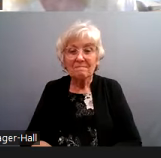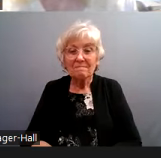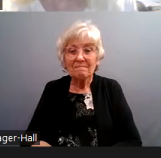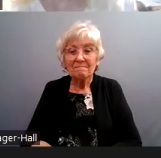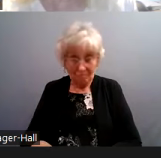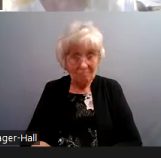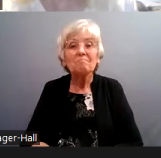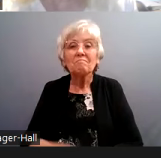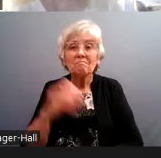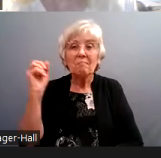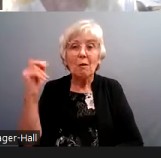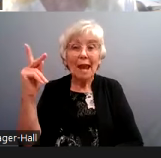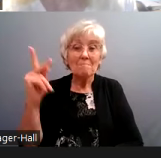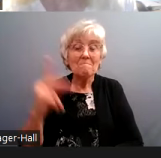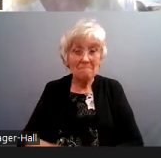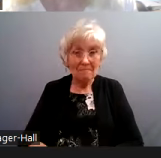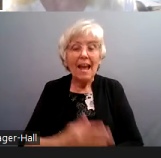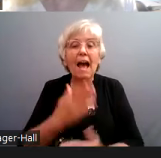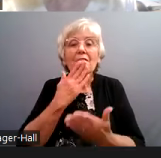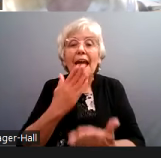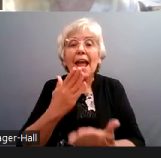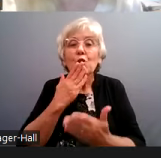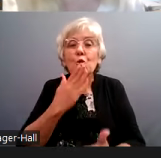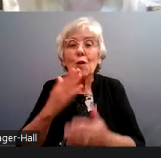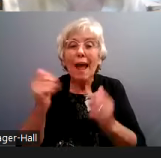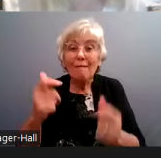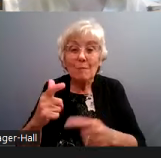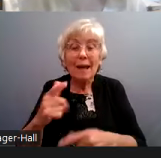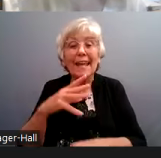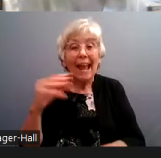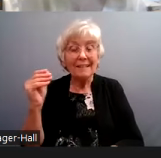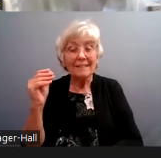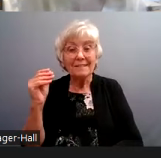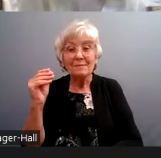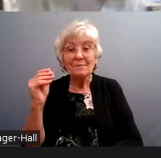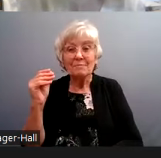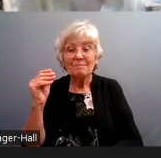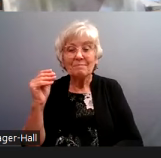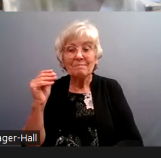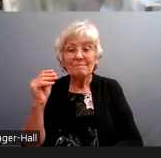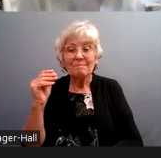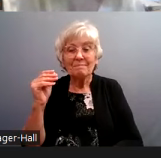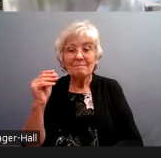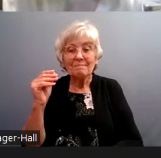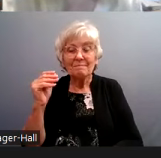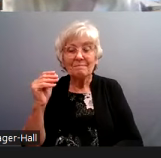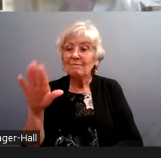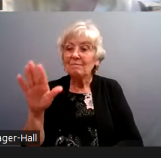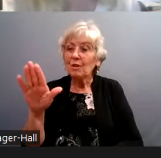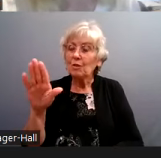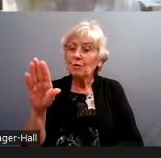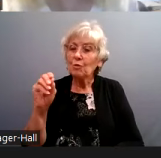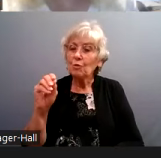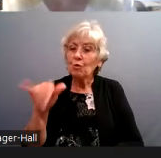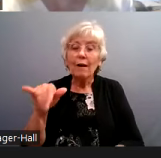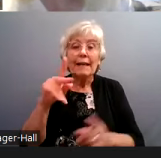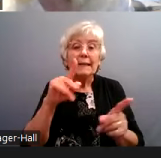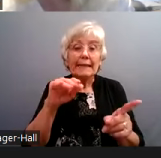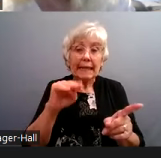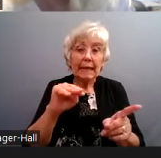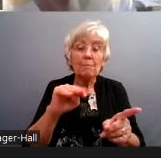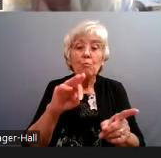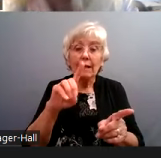All right, then thank you everybody, and Corey, Joy? Kim, Brenda, and Diane will be